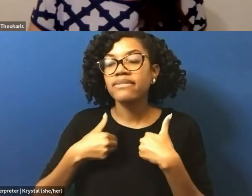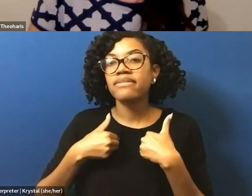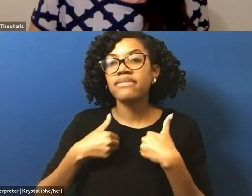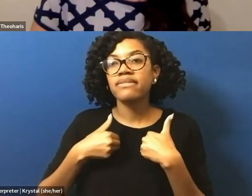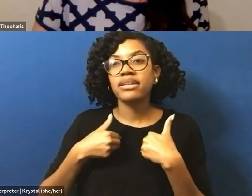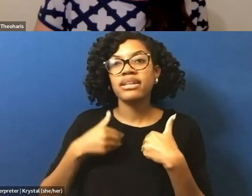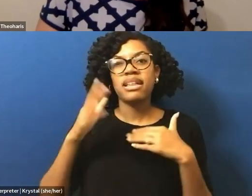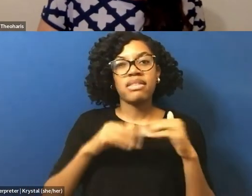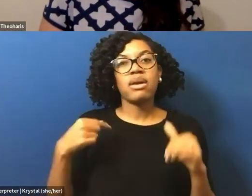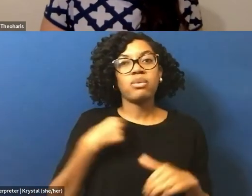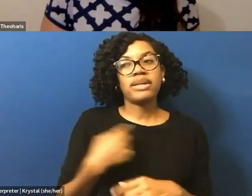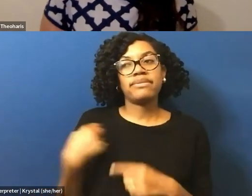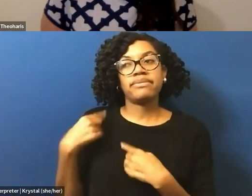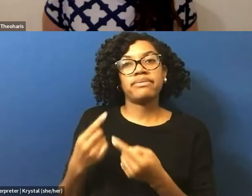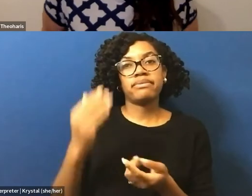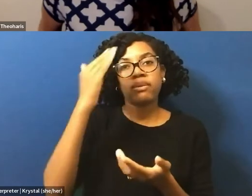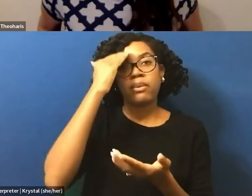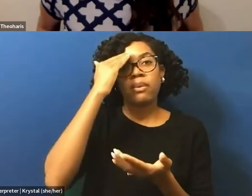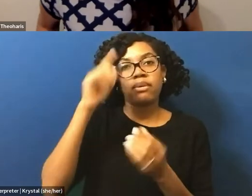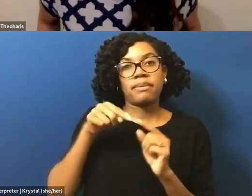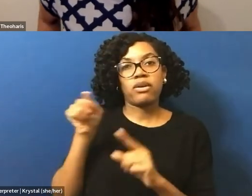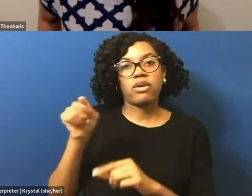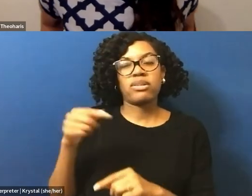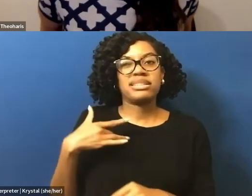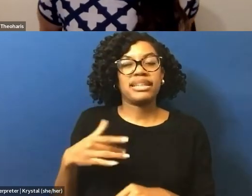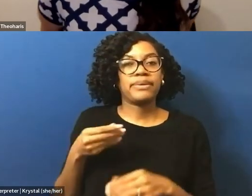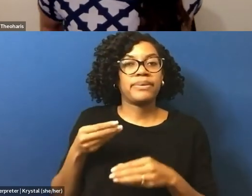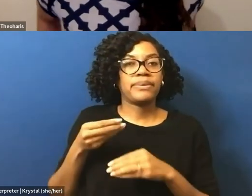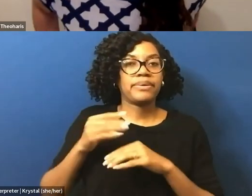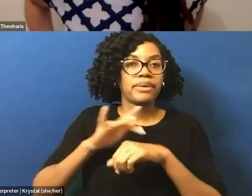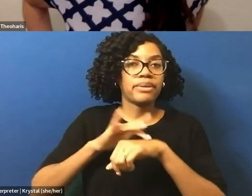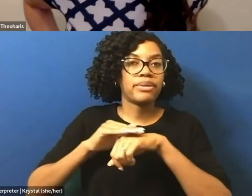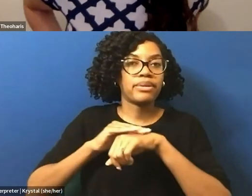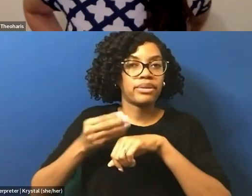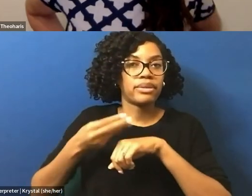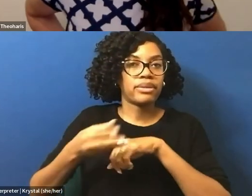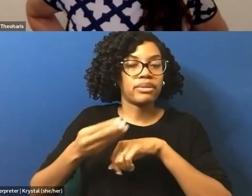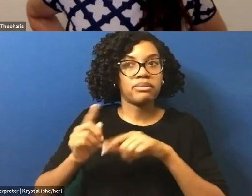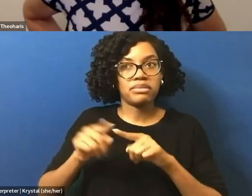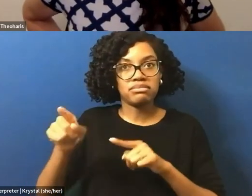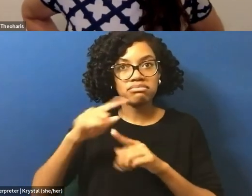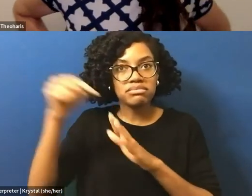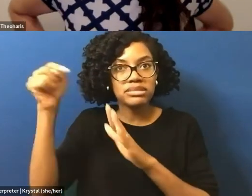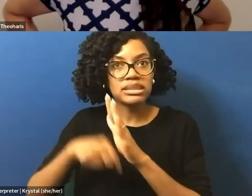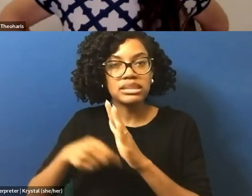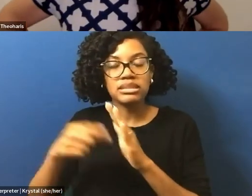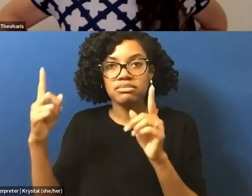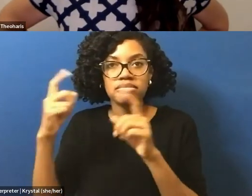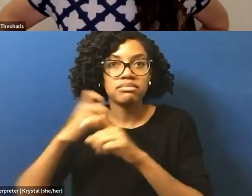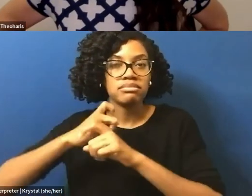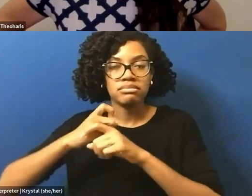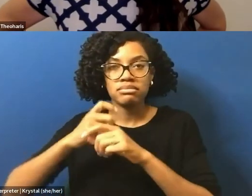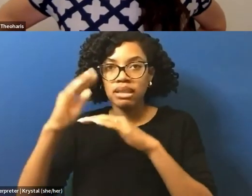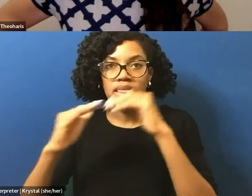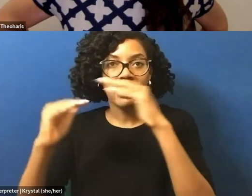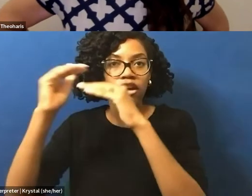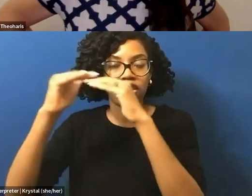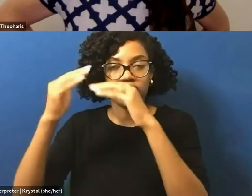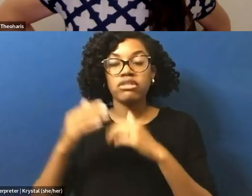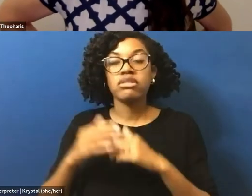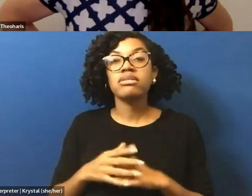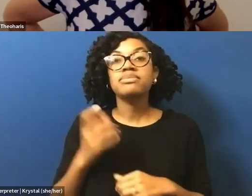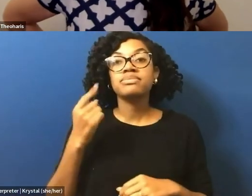we've ever really been told. And her and Moore found lots of points of congruence. Another is when they would go to the Black